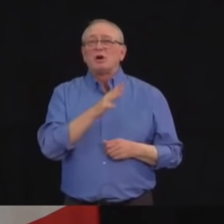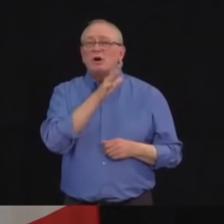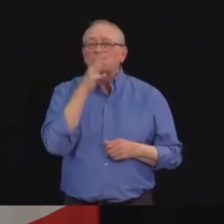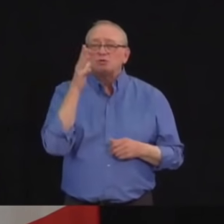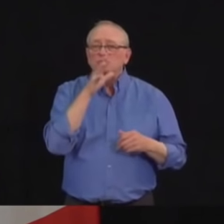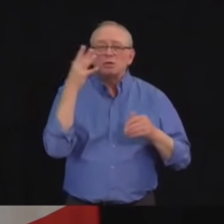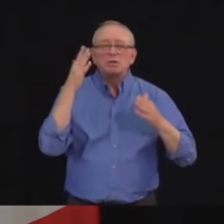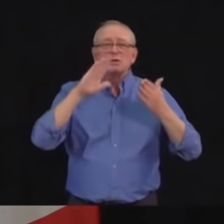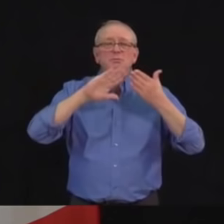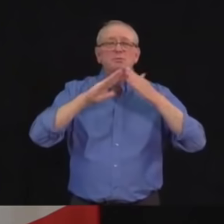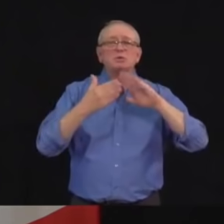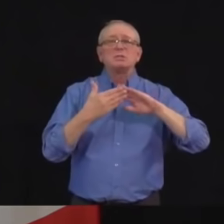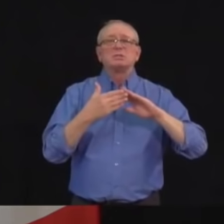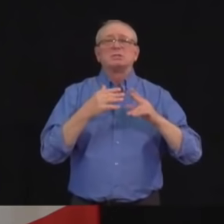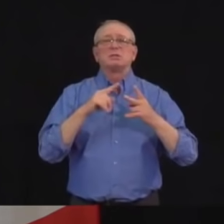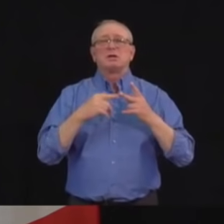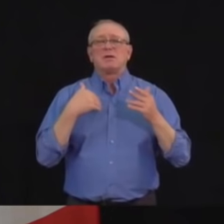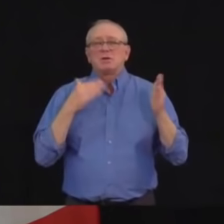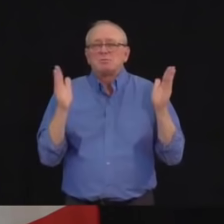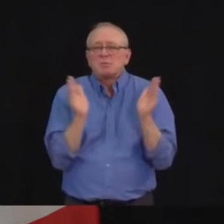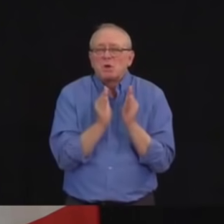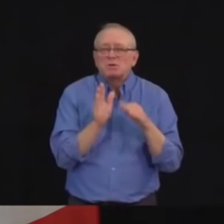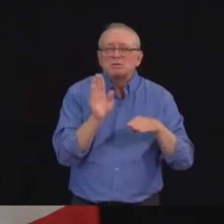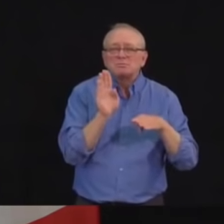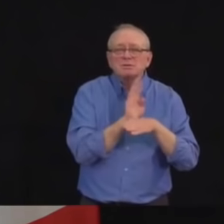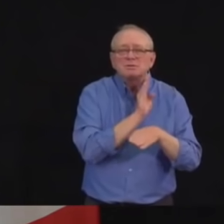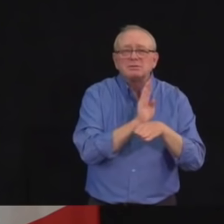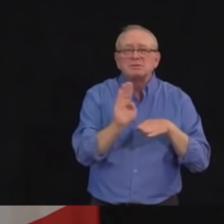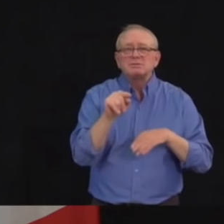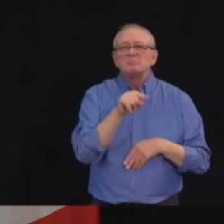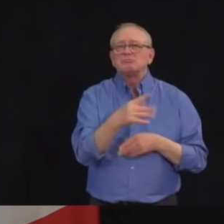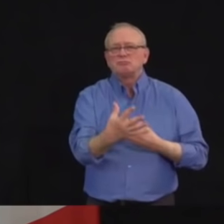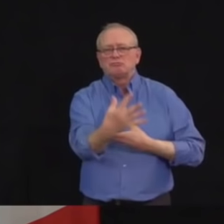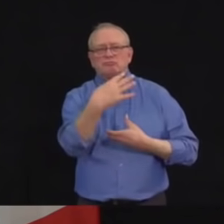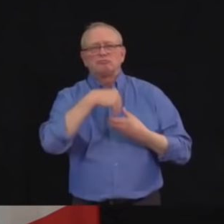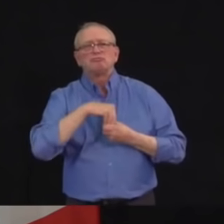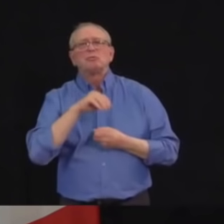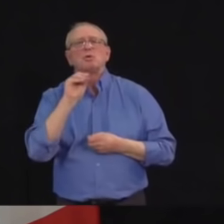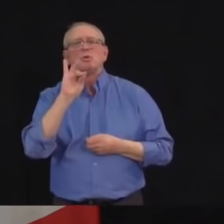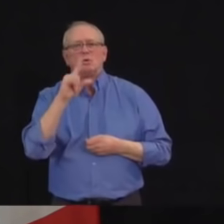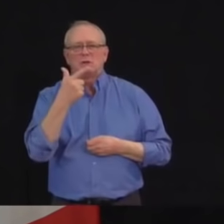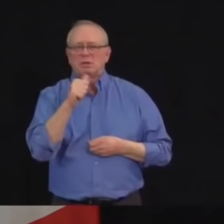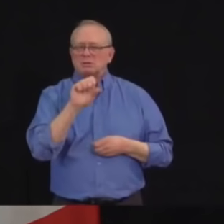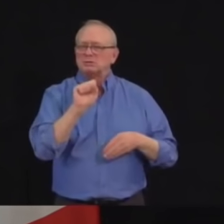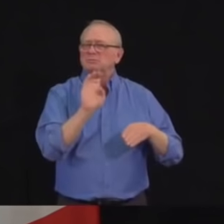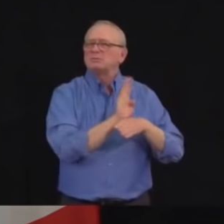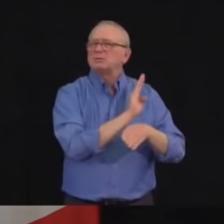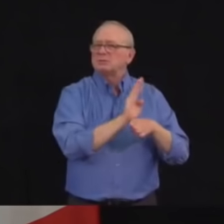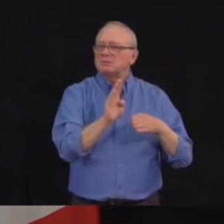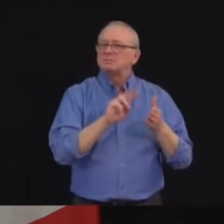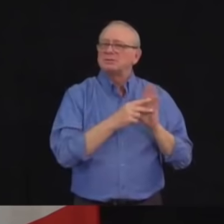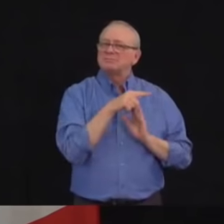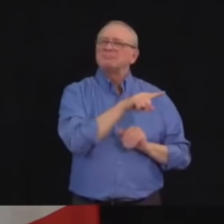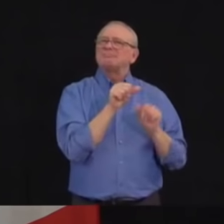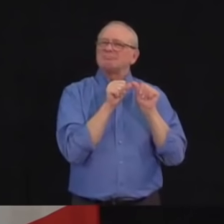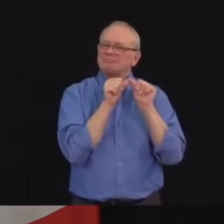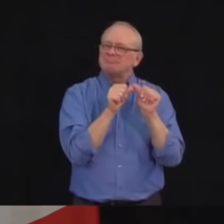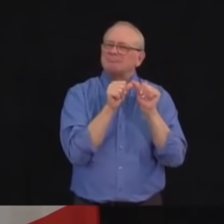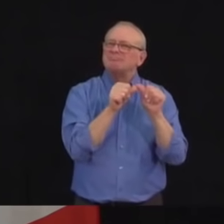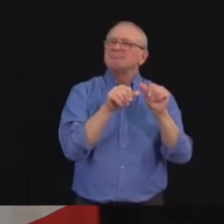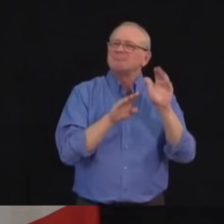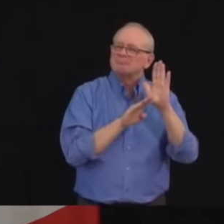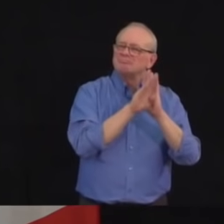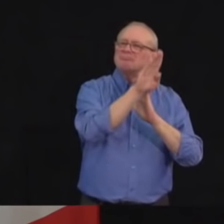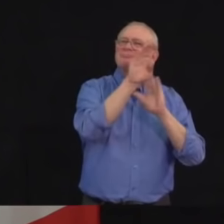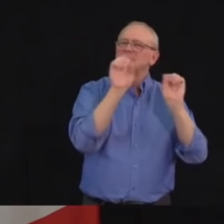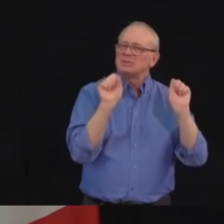small service sector companies are a key part of the local and regional economy. And this is in addition to the